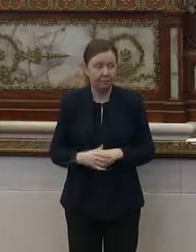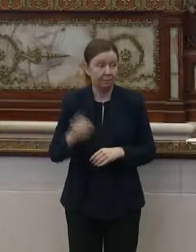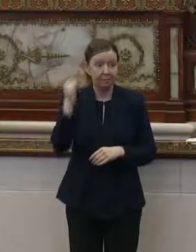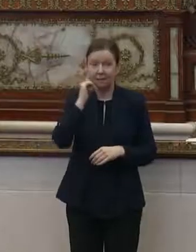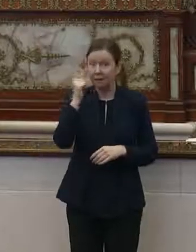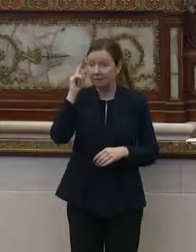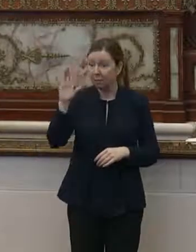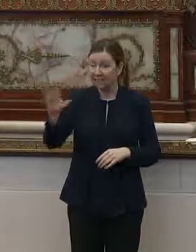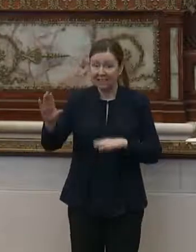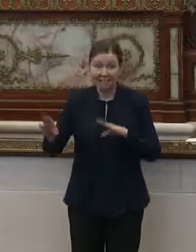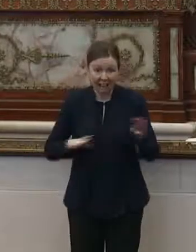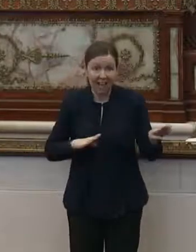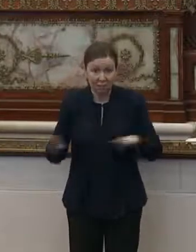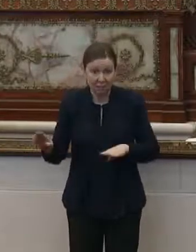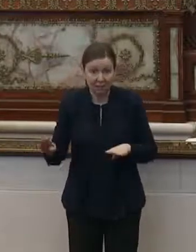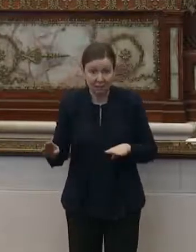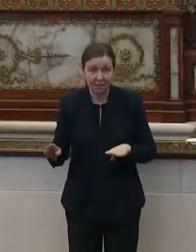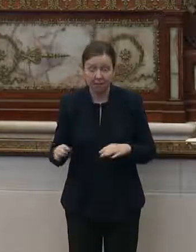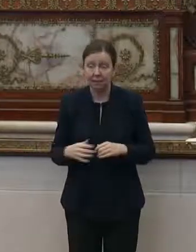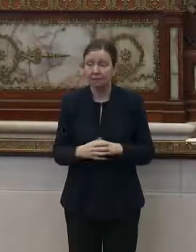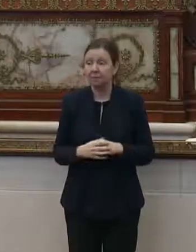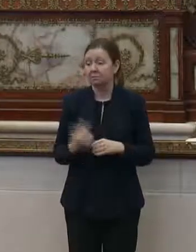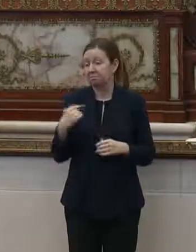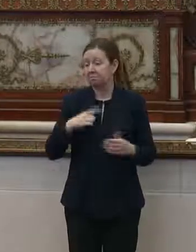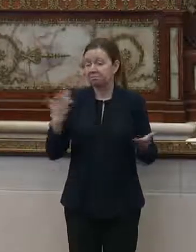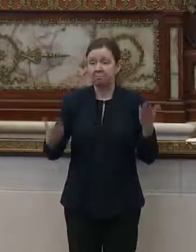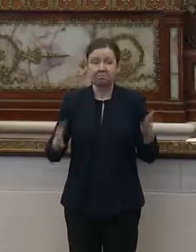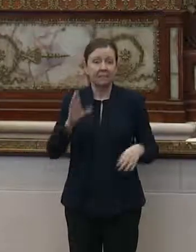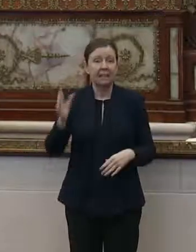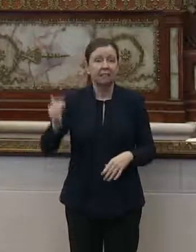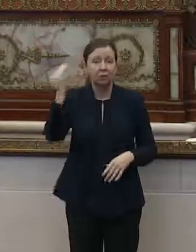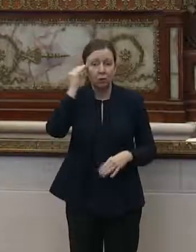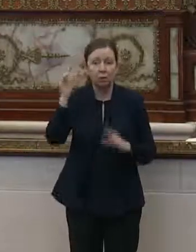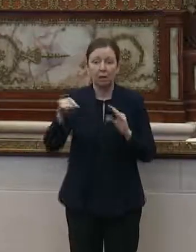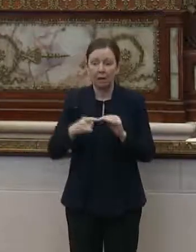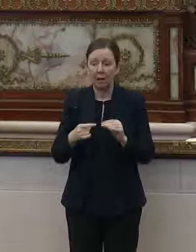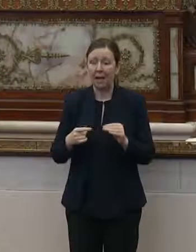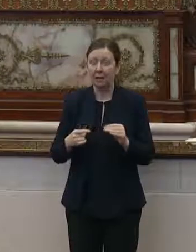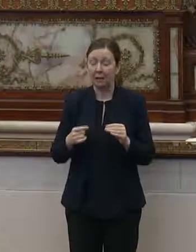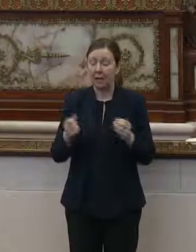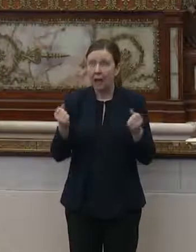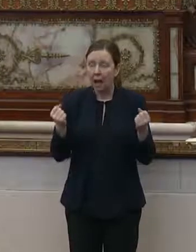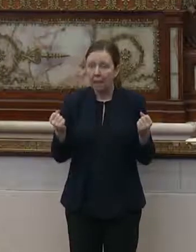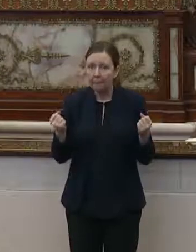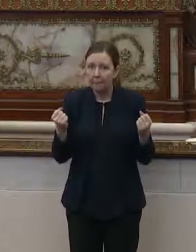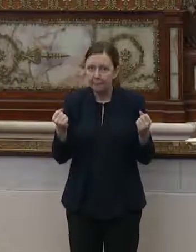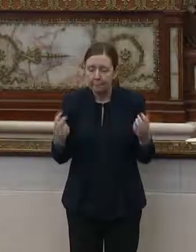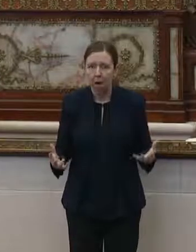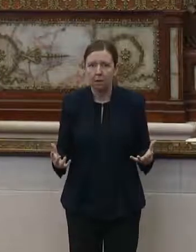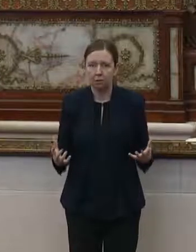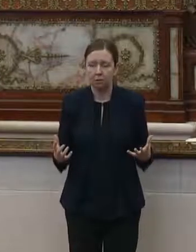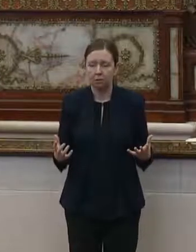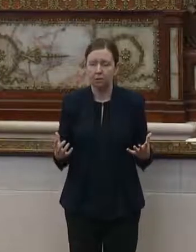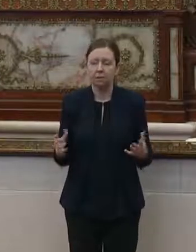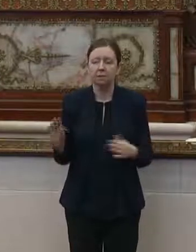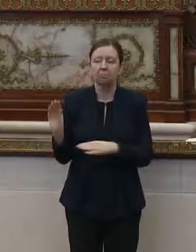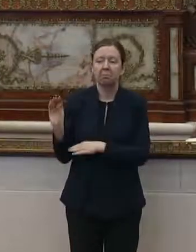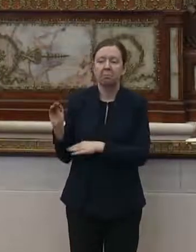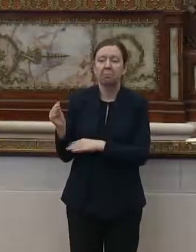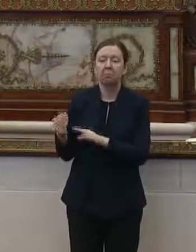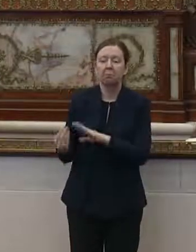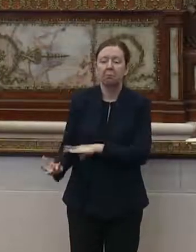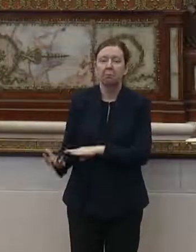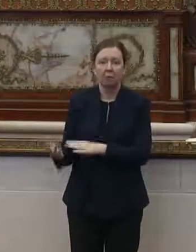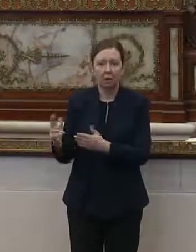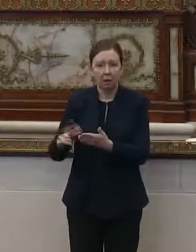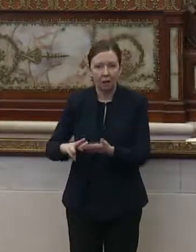not for his actions, we may have never known about the magnitude of this wink and nod contract, which